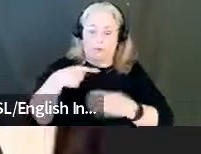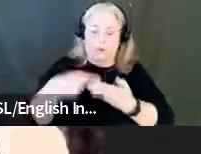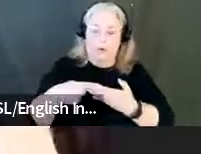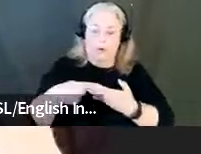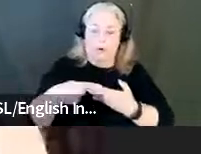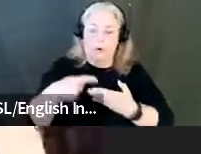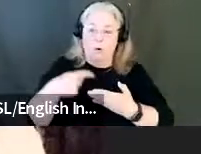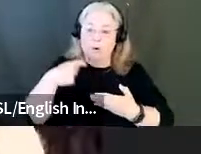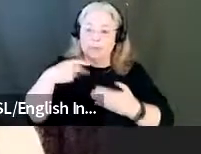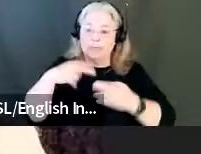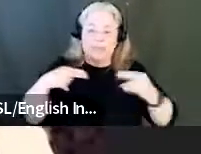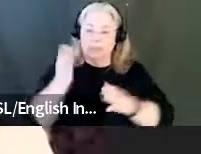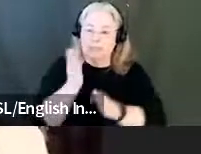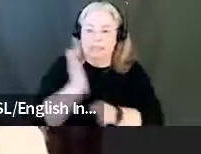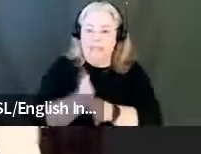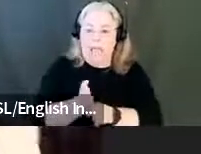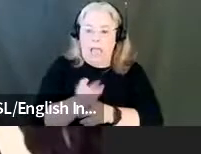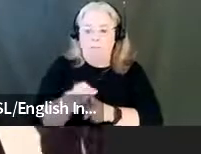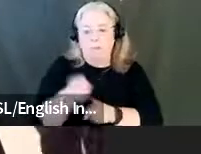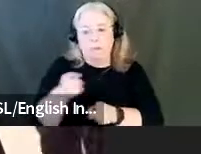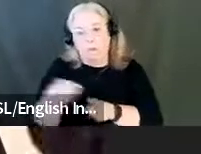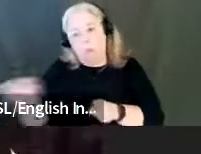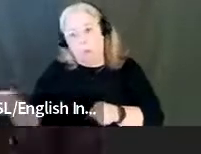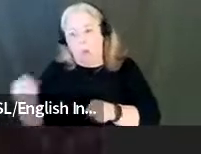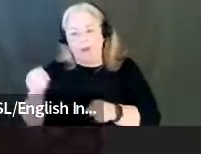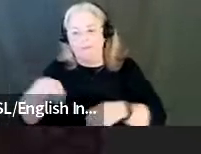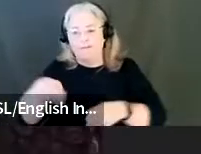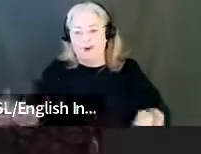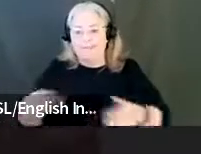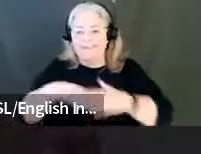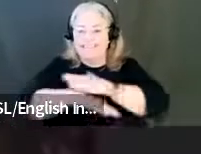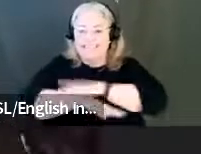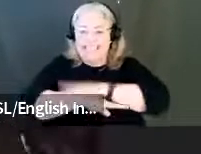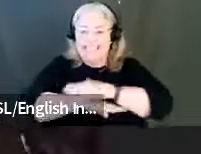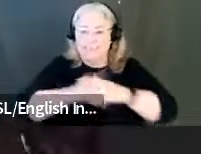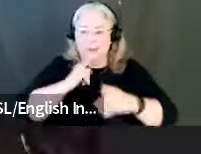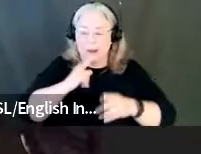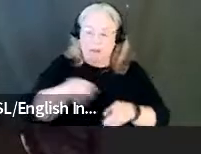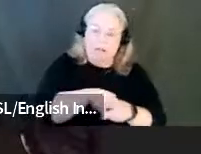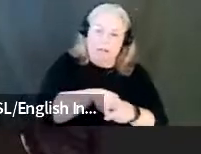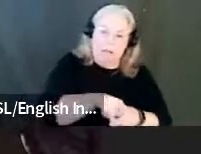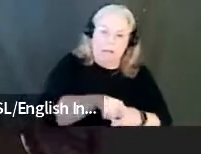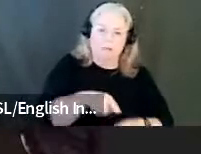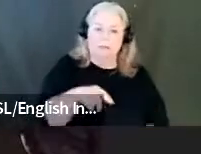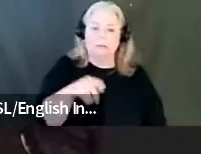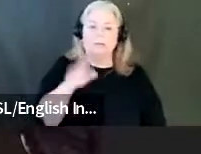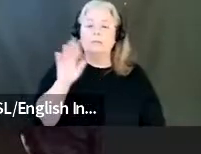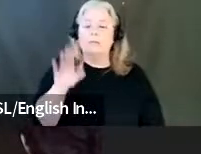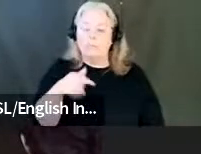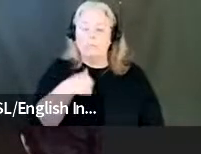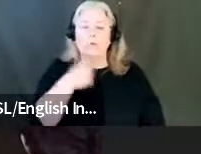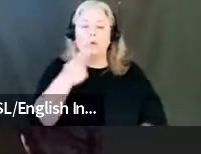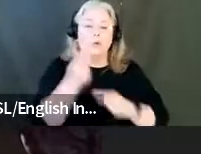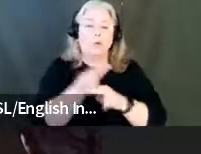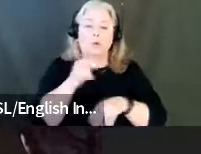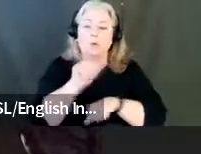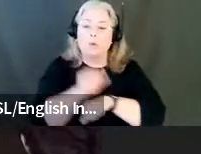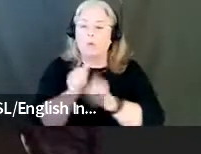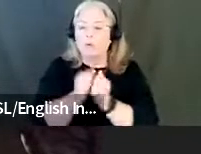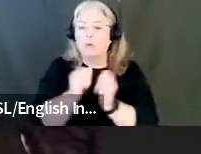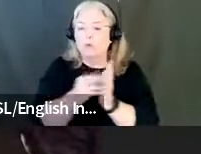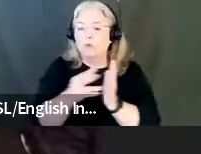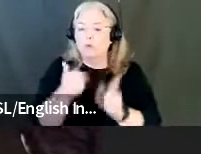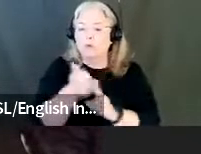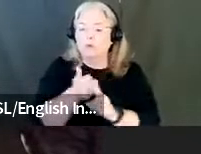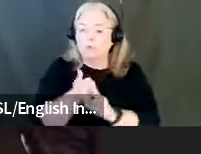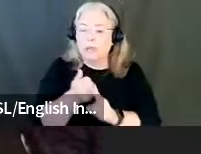tape, it stops it from rolling off of the desk or rolling off the table. This is what I use when working with students who are